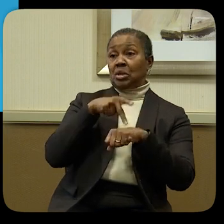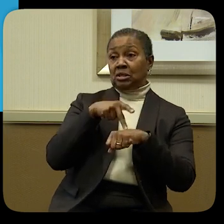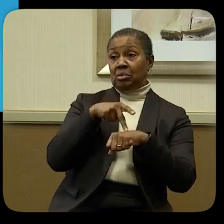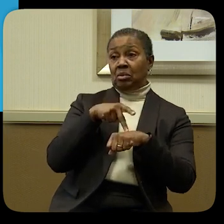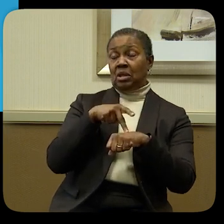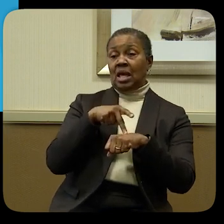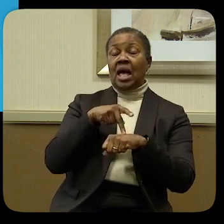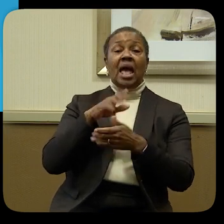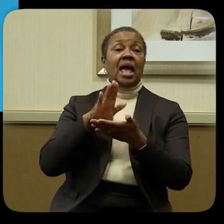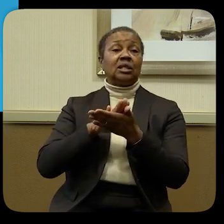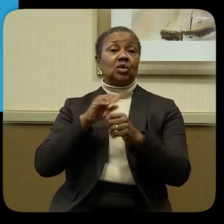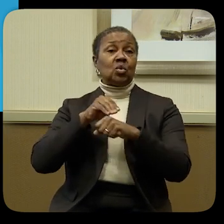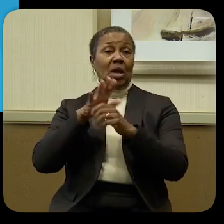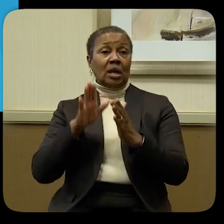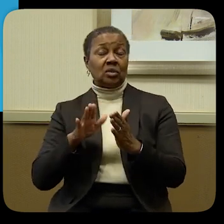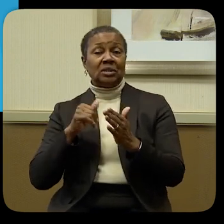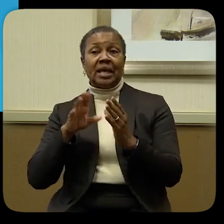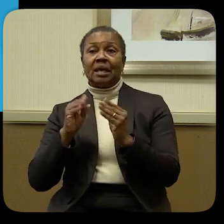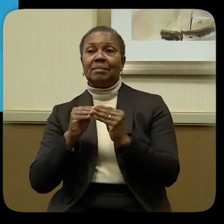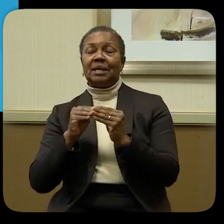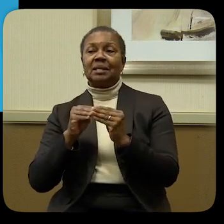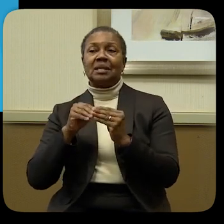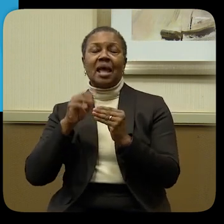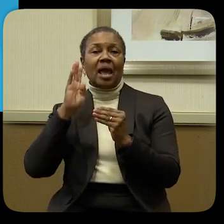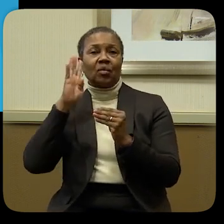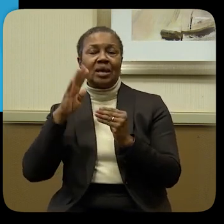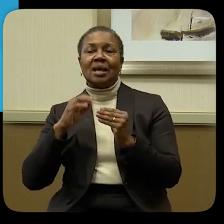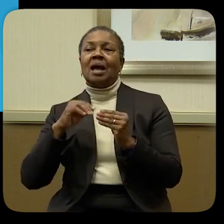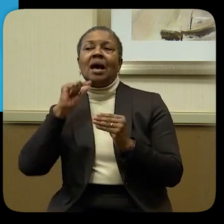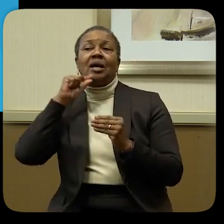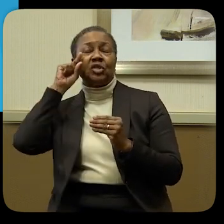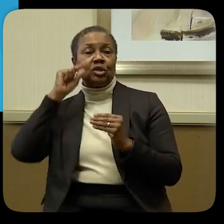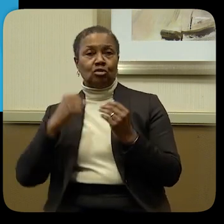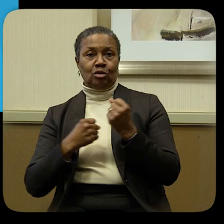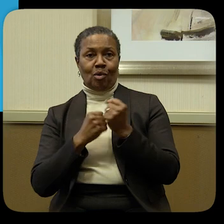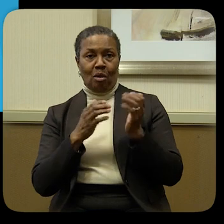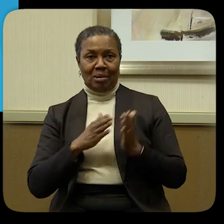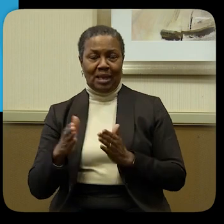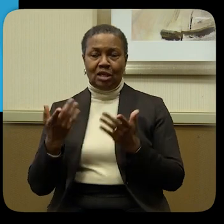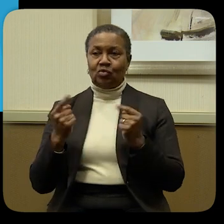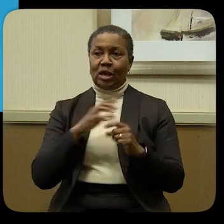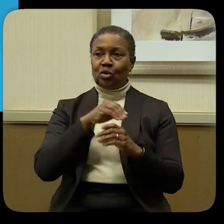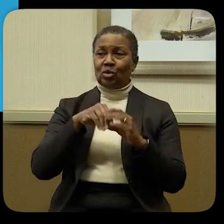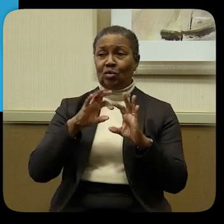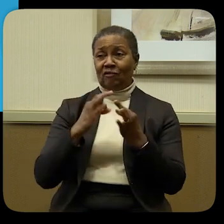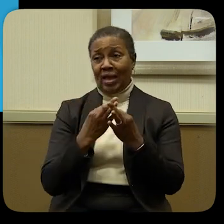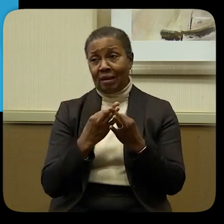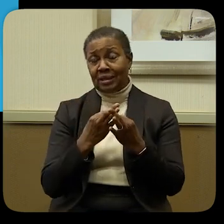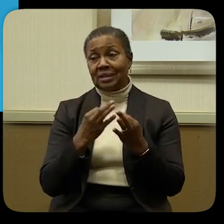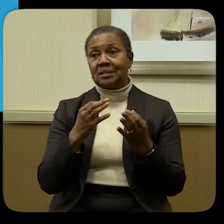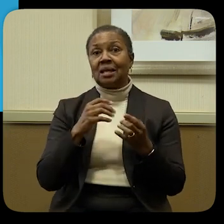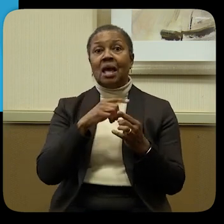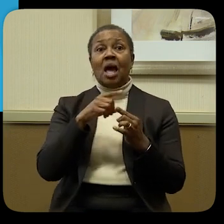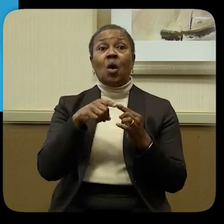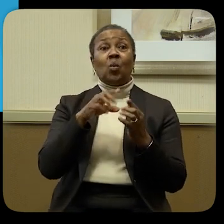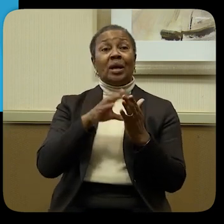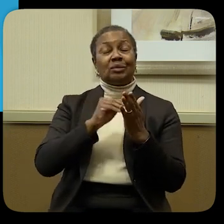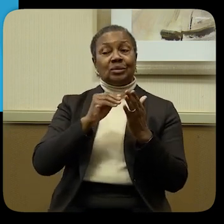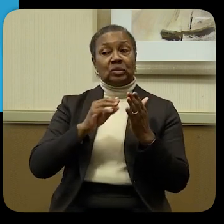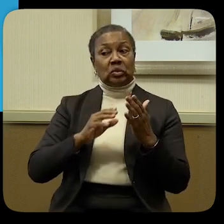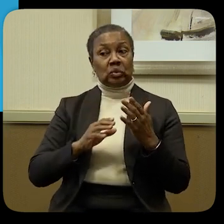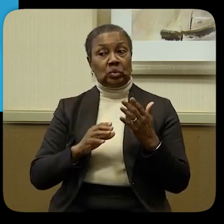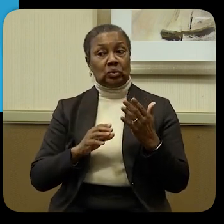their school counselors. They can meet and create a gender support plan. They try to include families whenever the